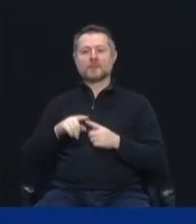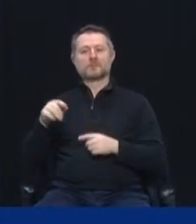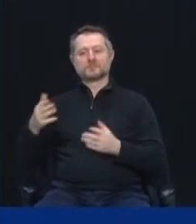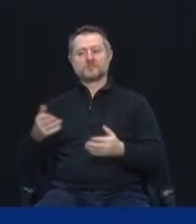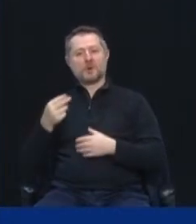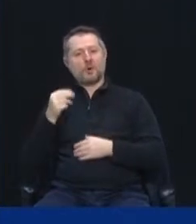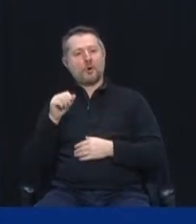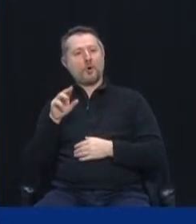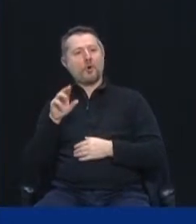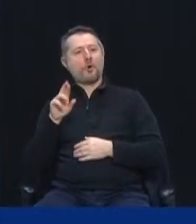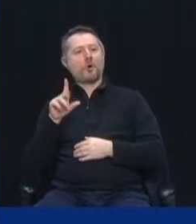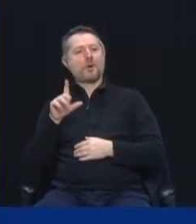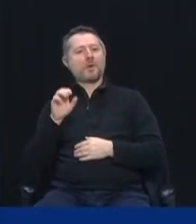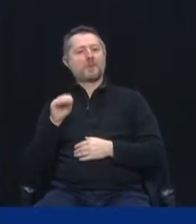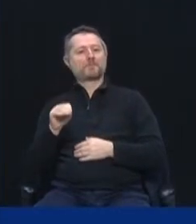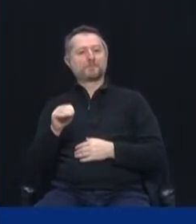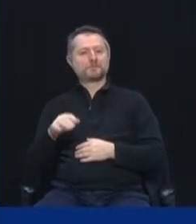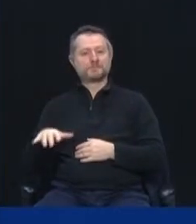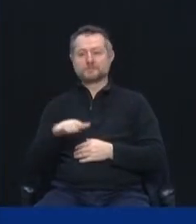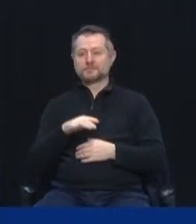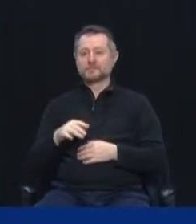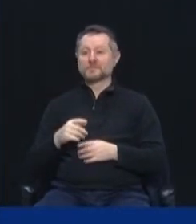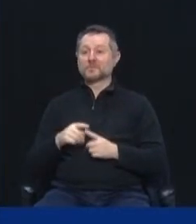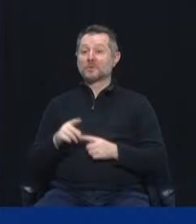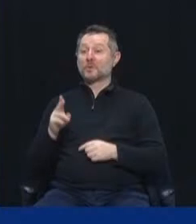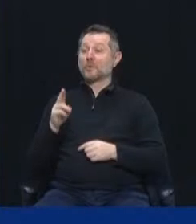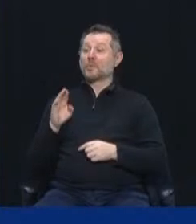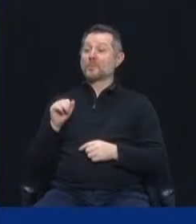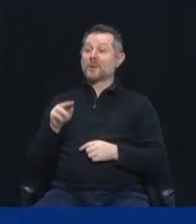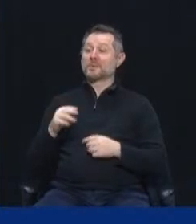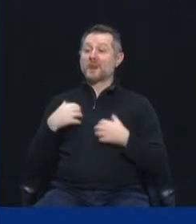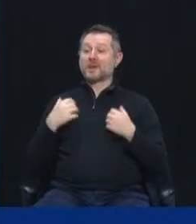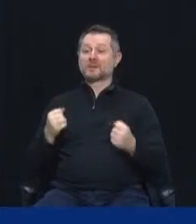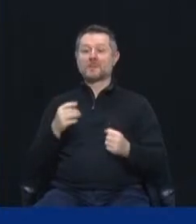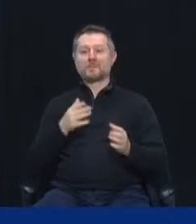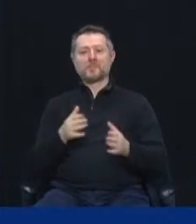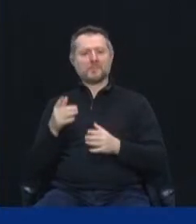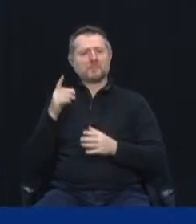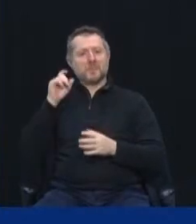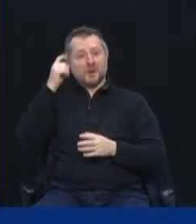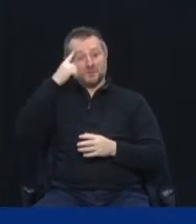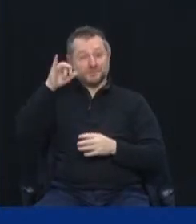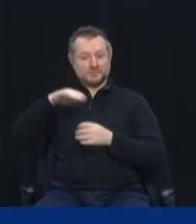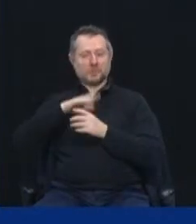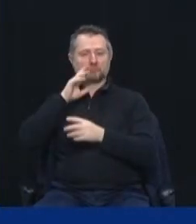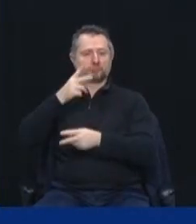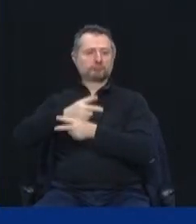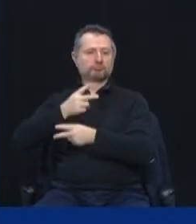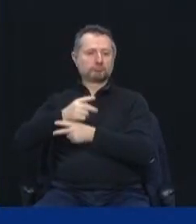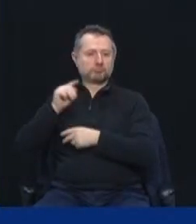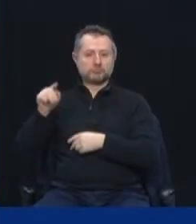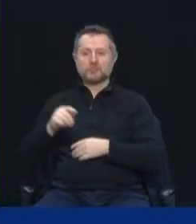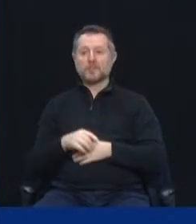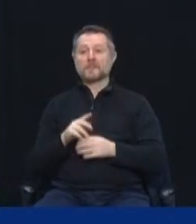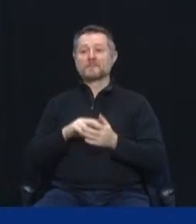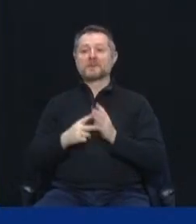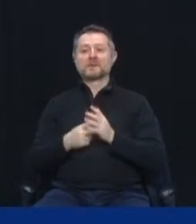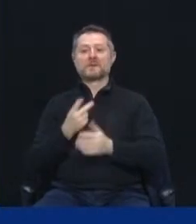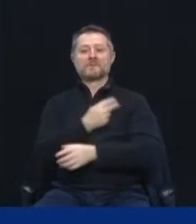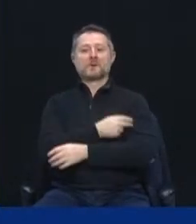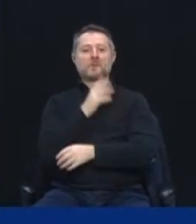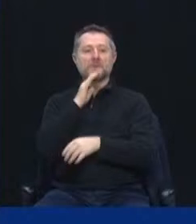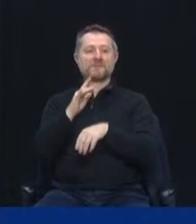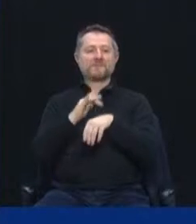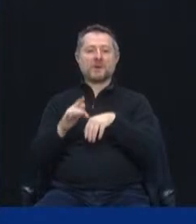Paloma at Urban Health is going to be doing the Bronx. And they will be making vaccines available